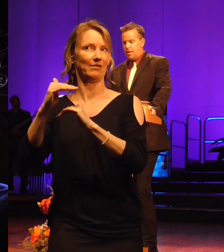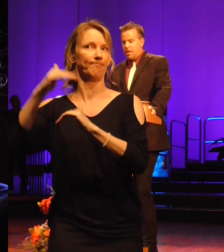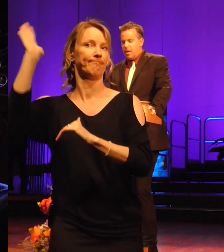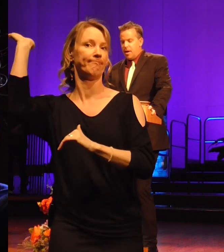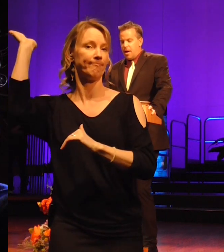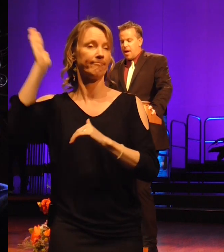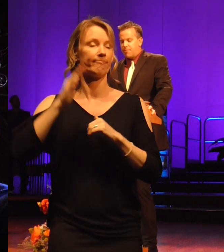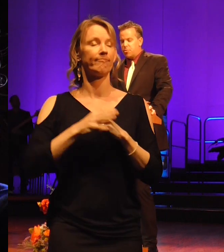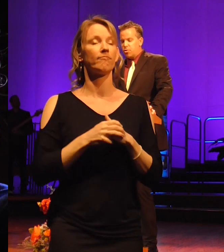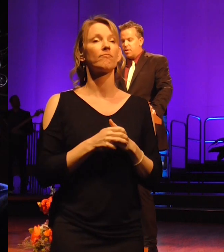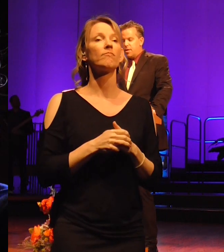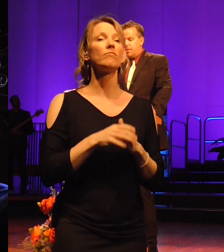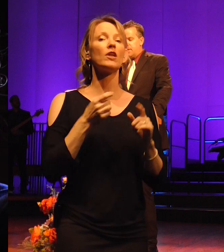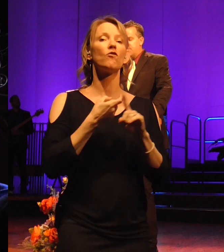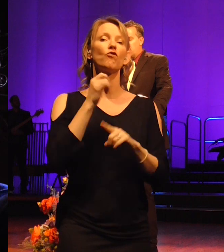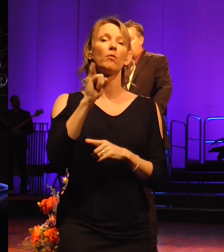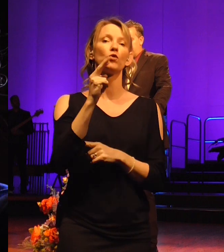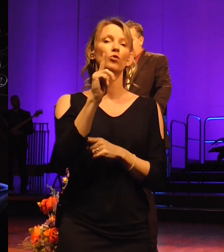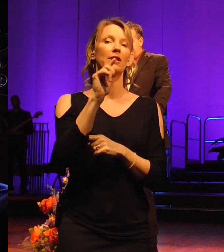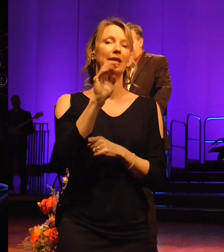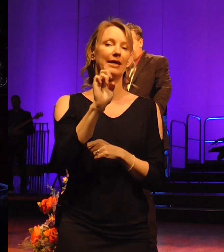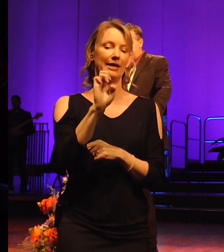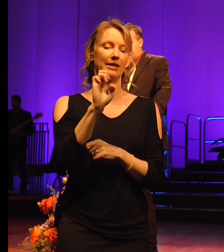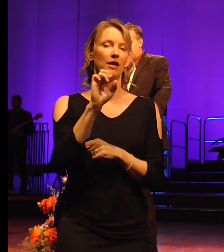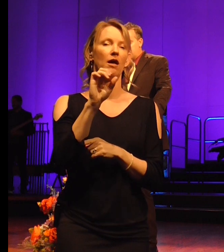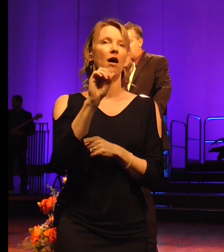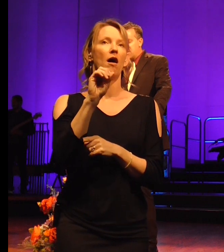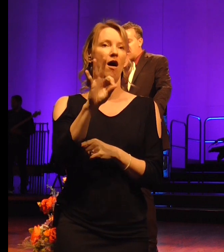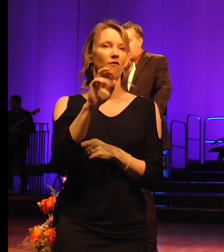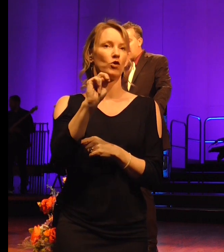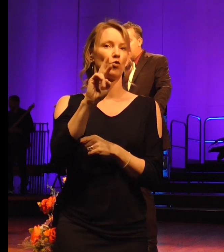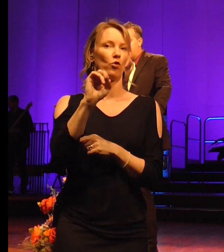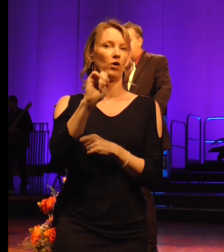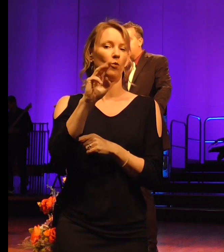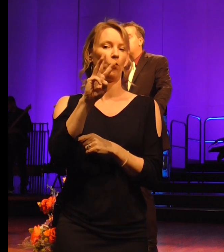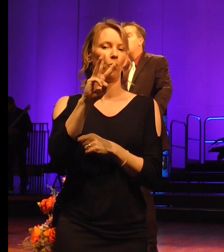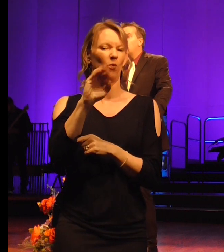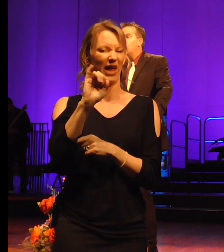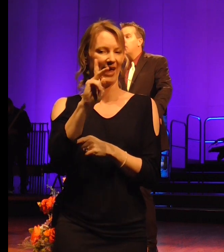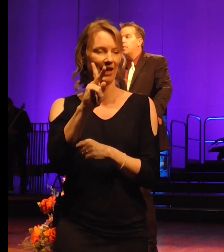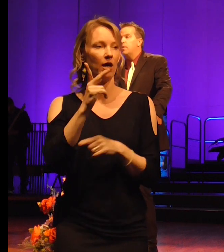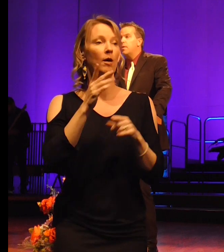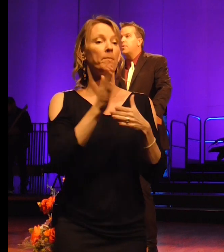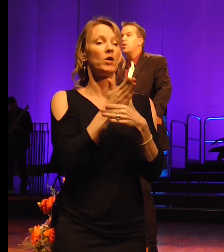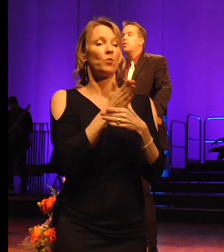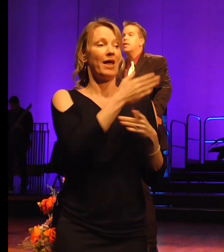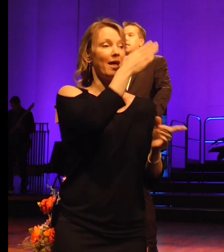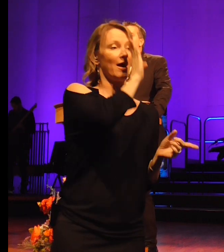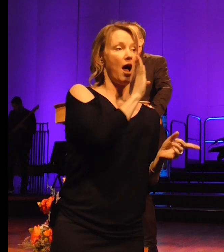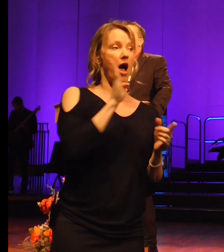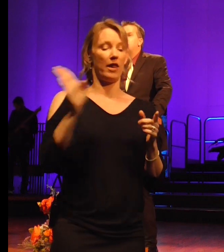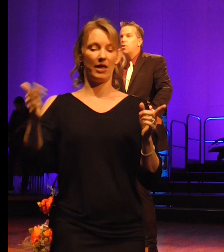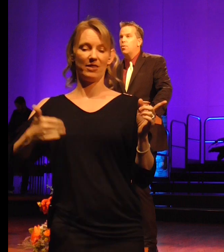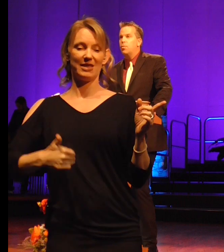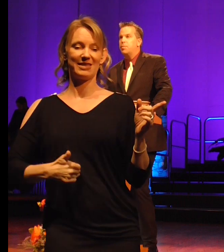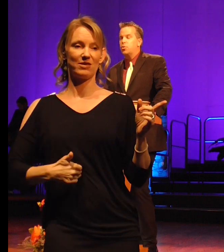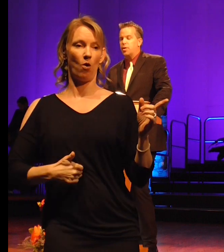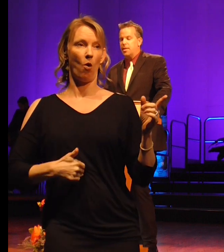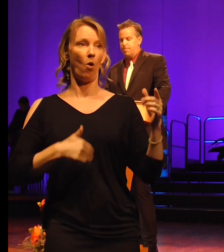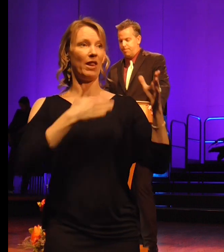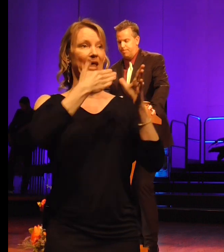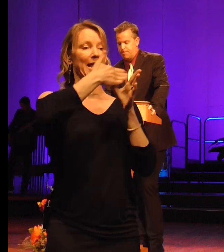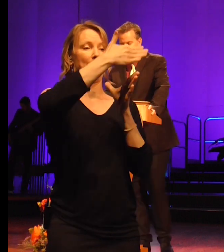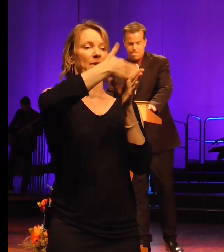model. And from Julian of Norwich, between God and the soul, there